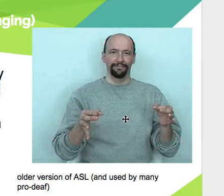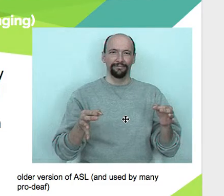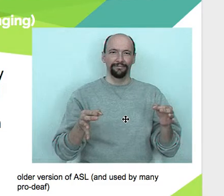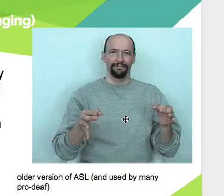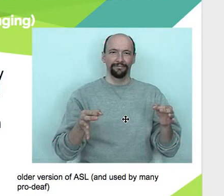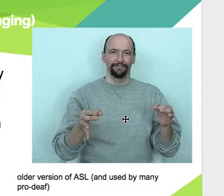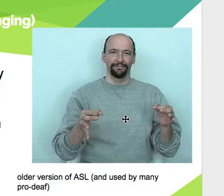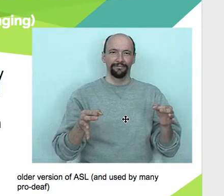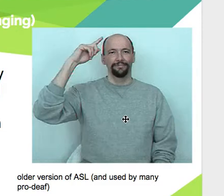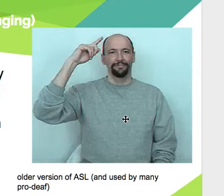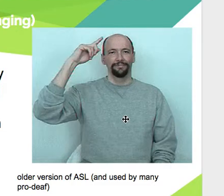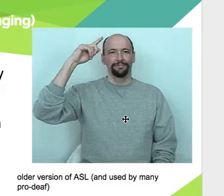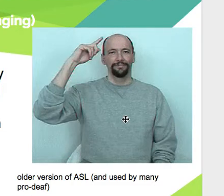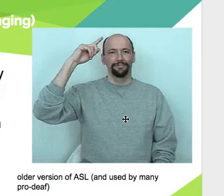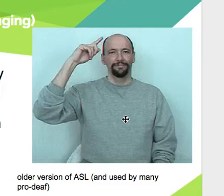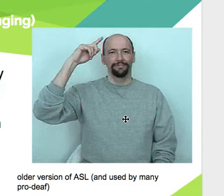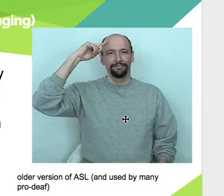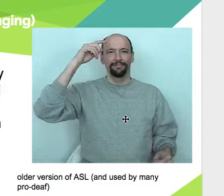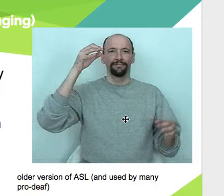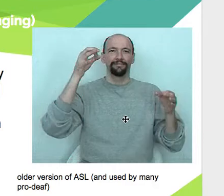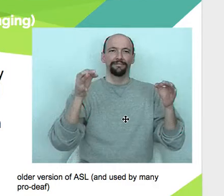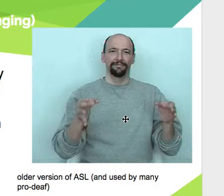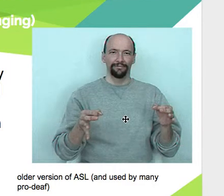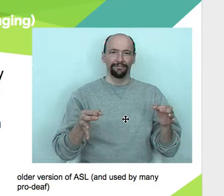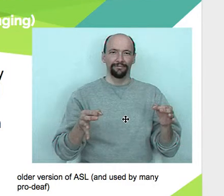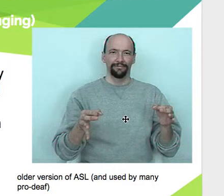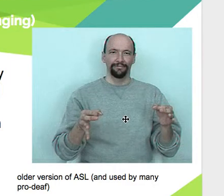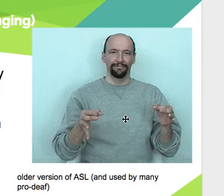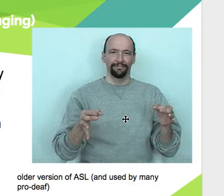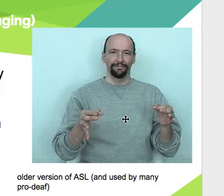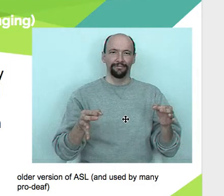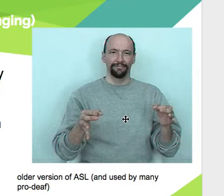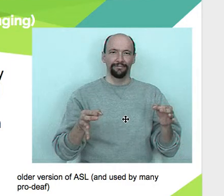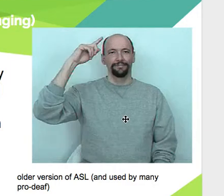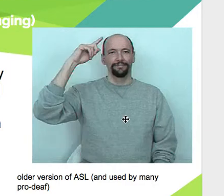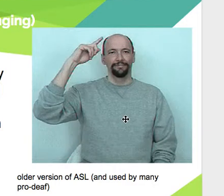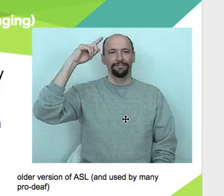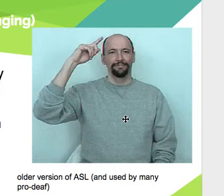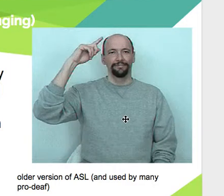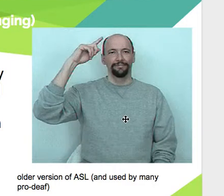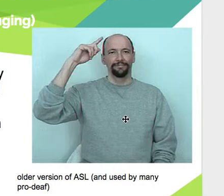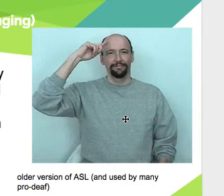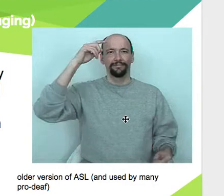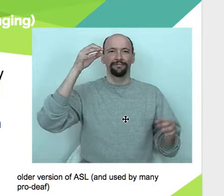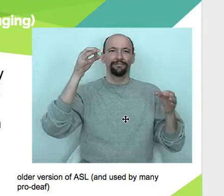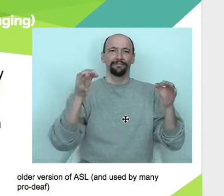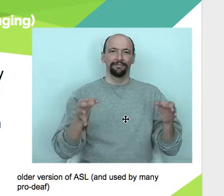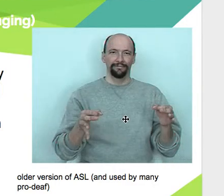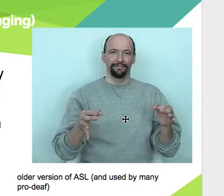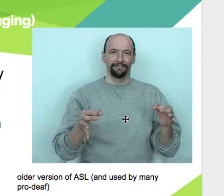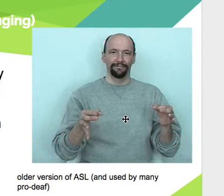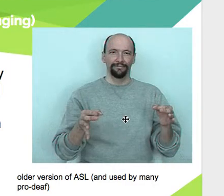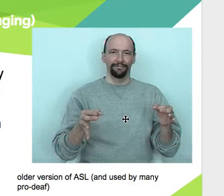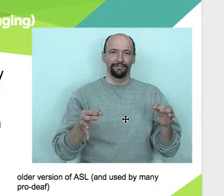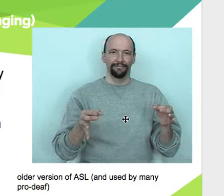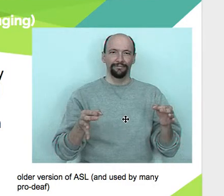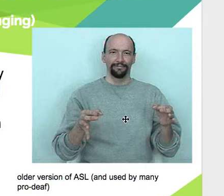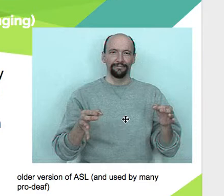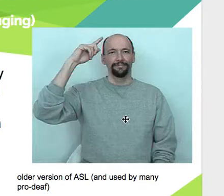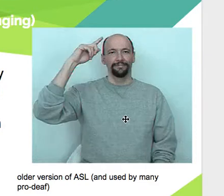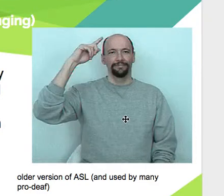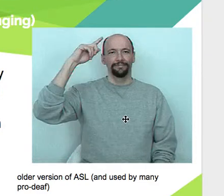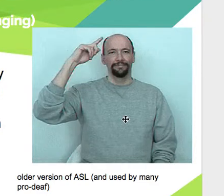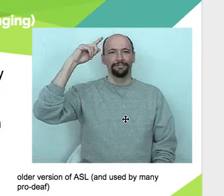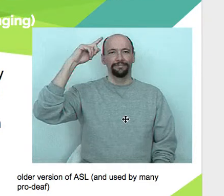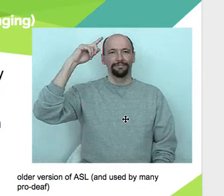older version of asl because uh it's not like they want to keep out hearing people but they're very very very proud of who they